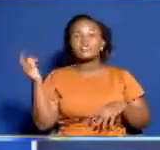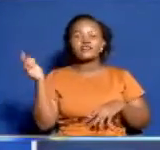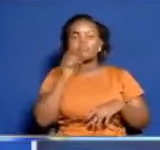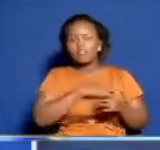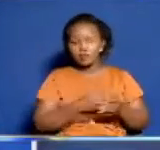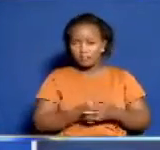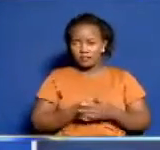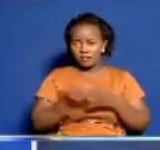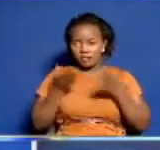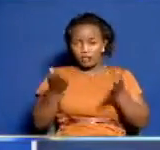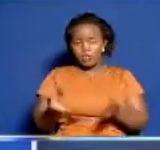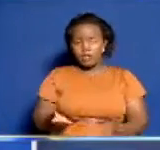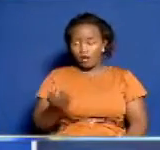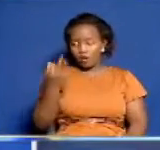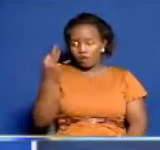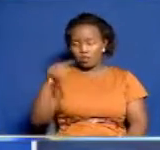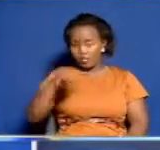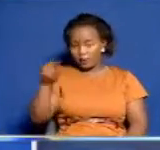to